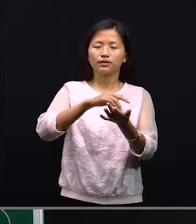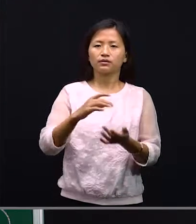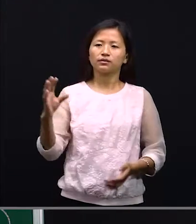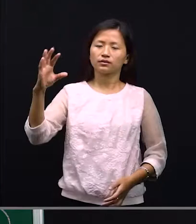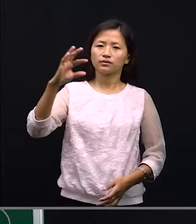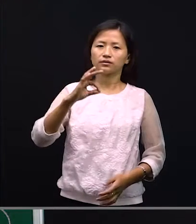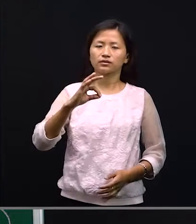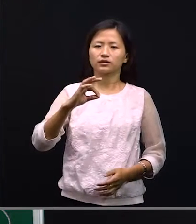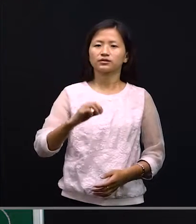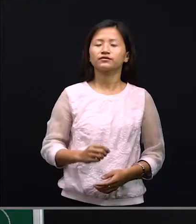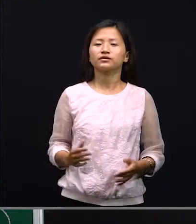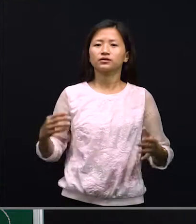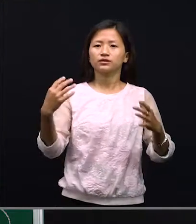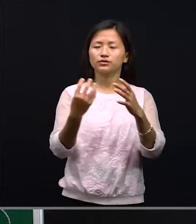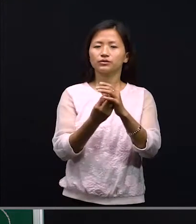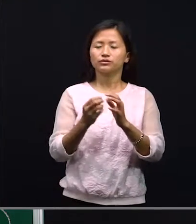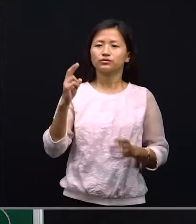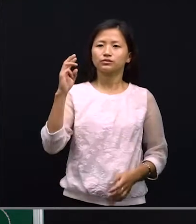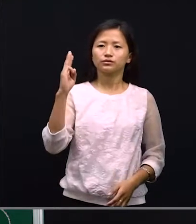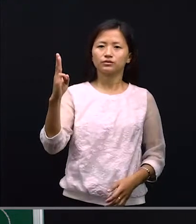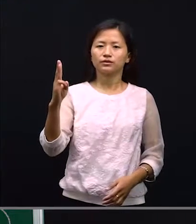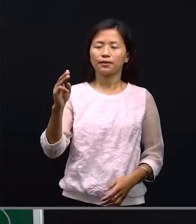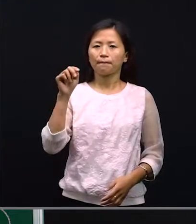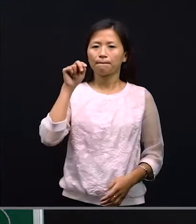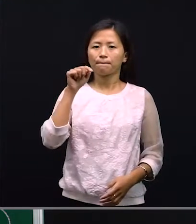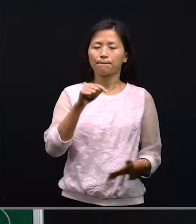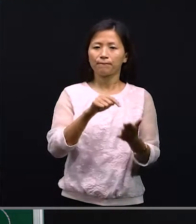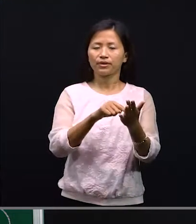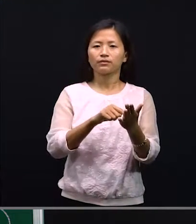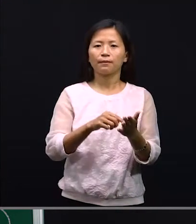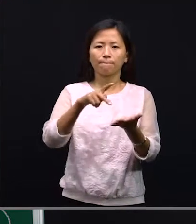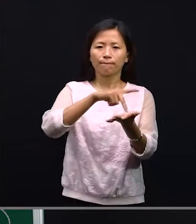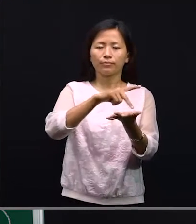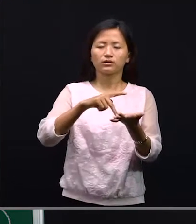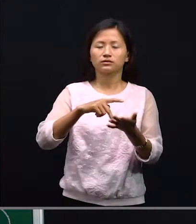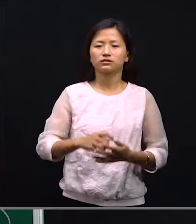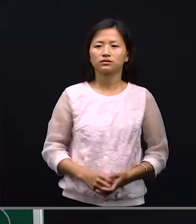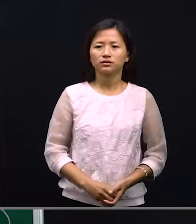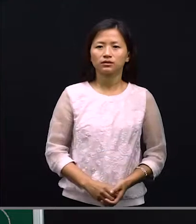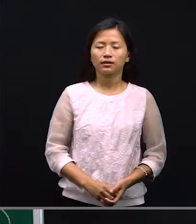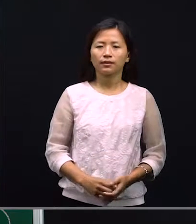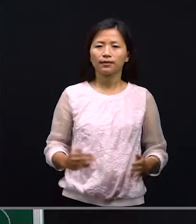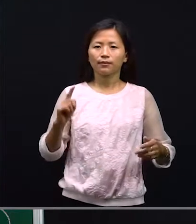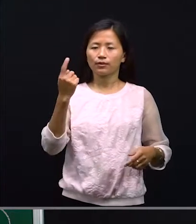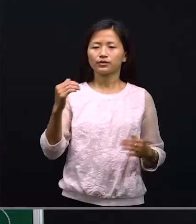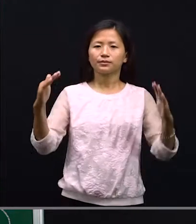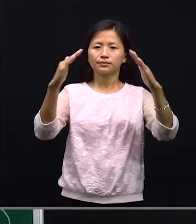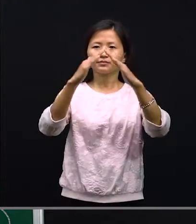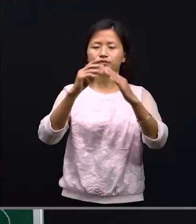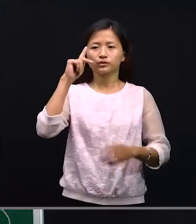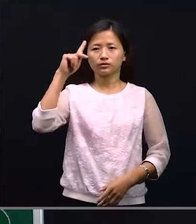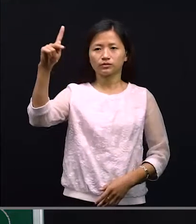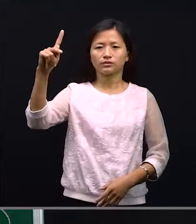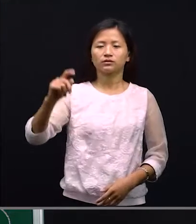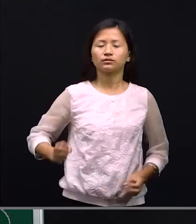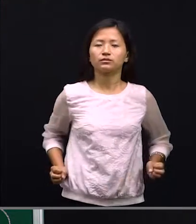again classified into three main parts. All right, now one of the mountain range, it begins from